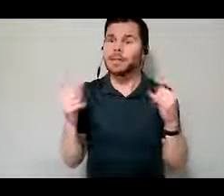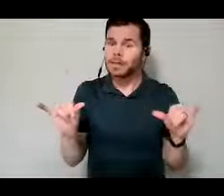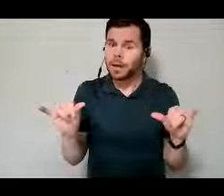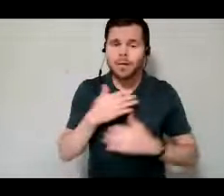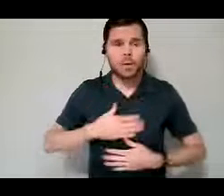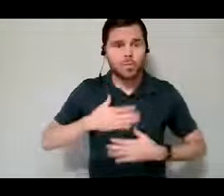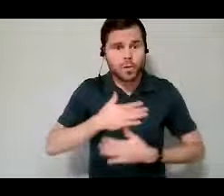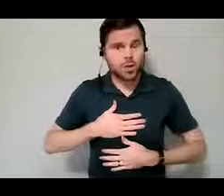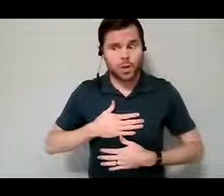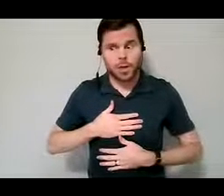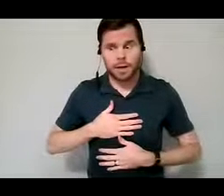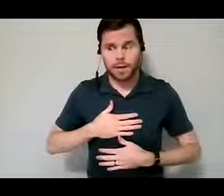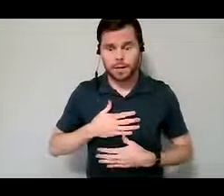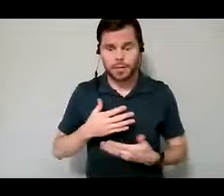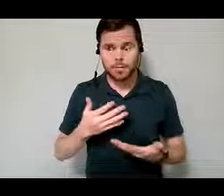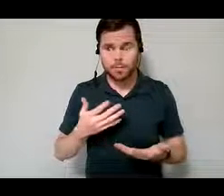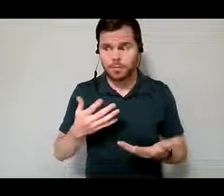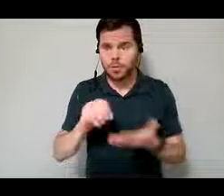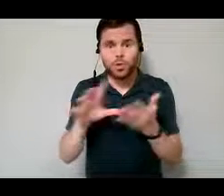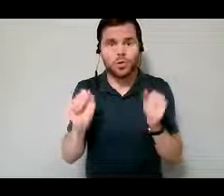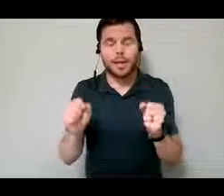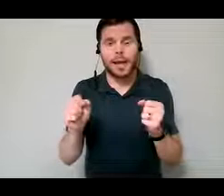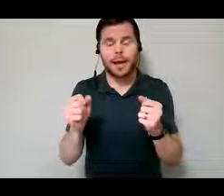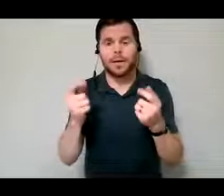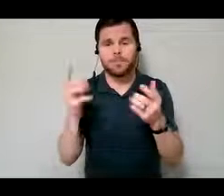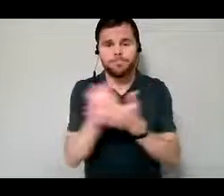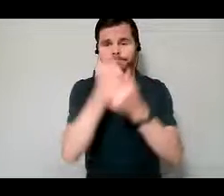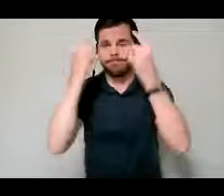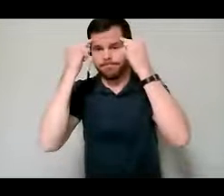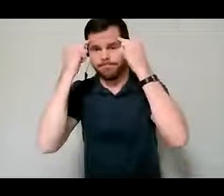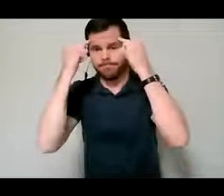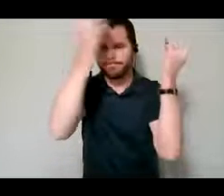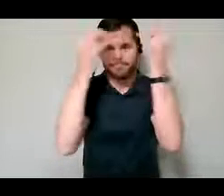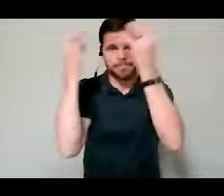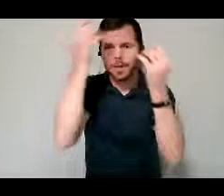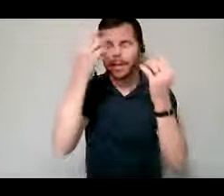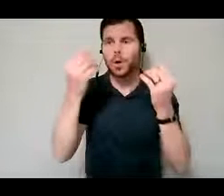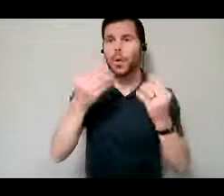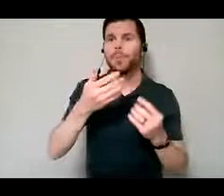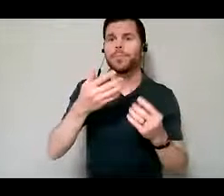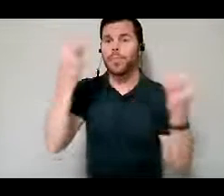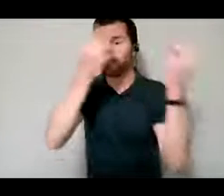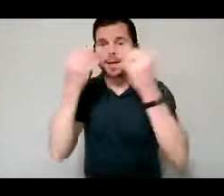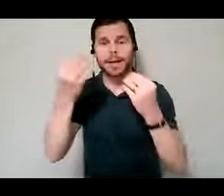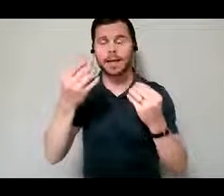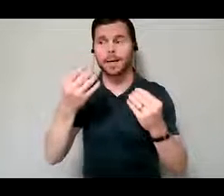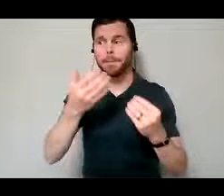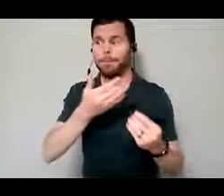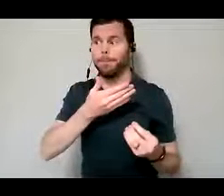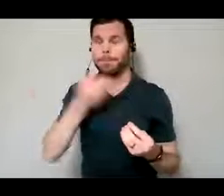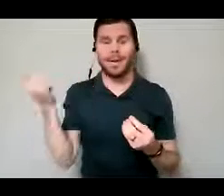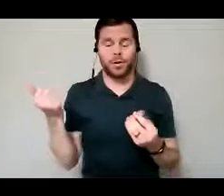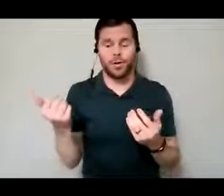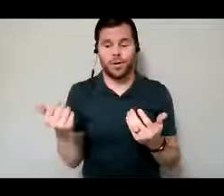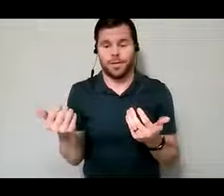to start thinking in ways that they might not normally be engaged in thinking, and it's better than a classroom lesson that may not be as